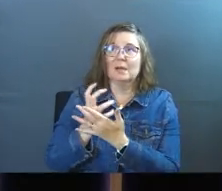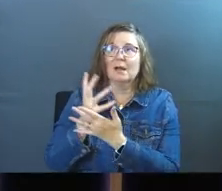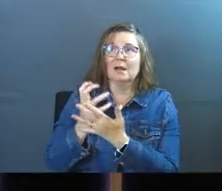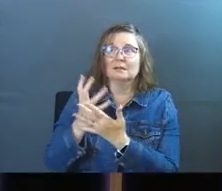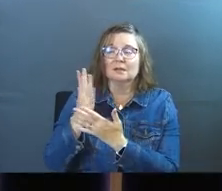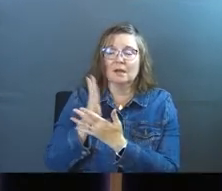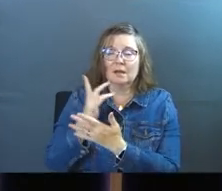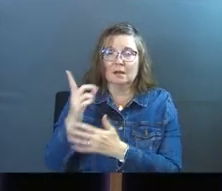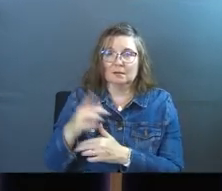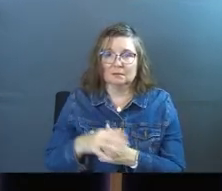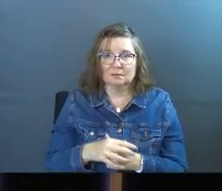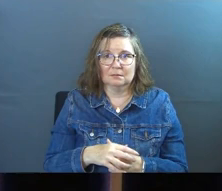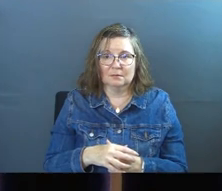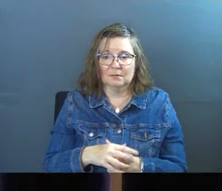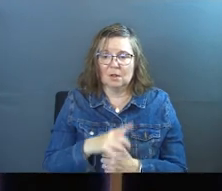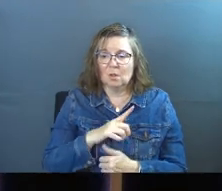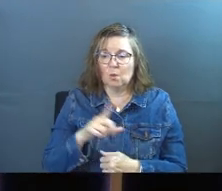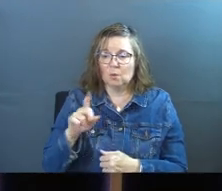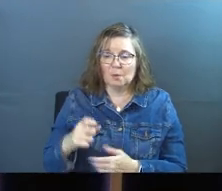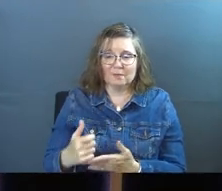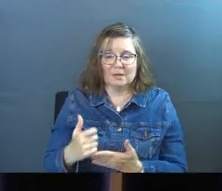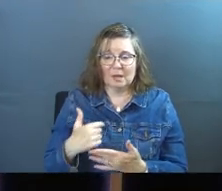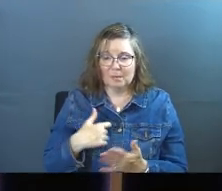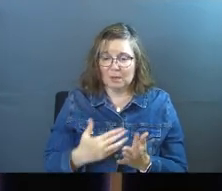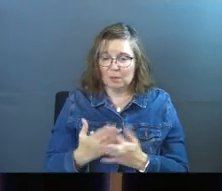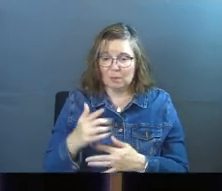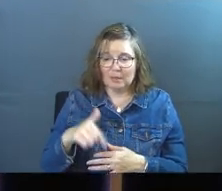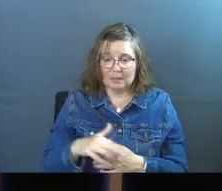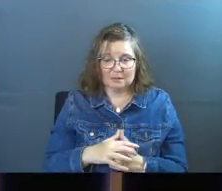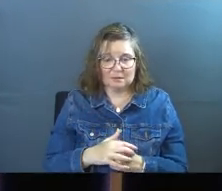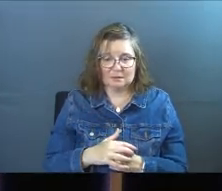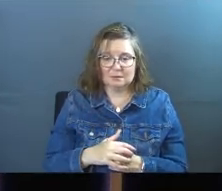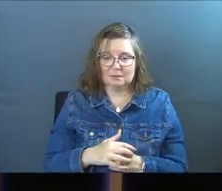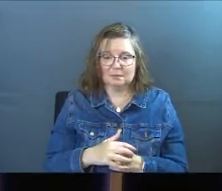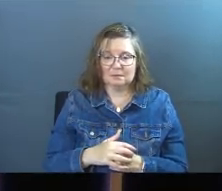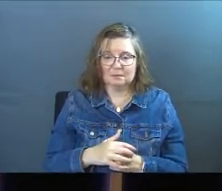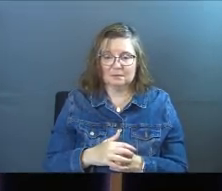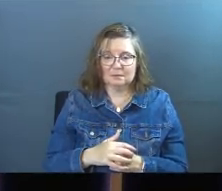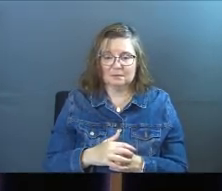him, 'Lord, you have to help me through this.'"